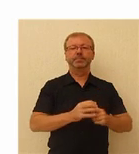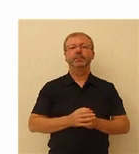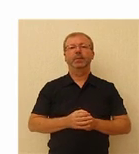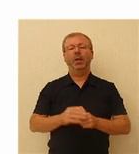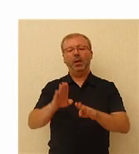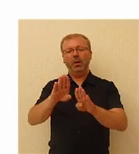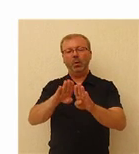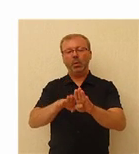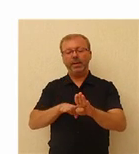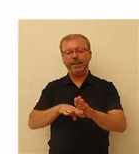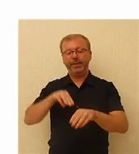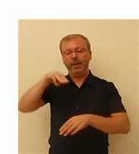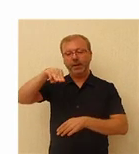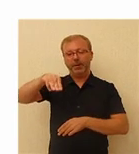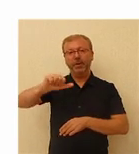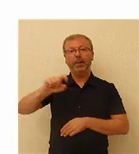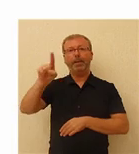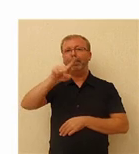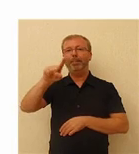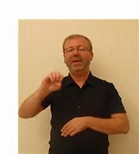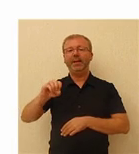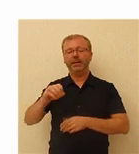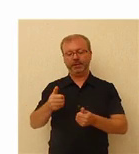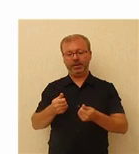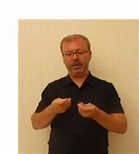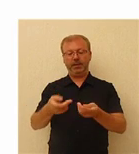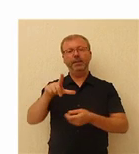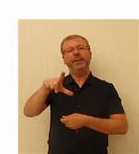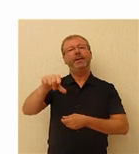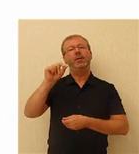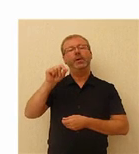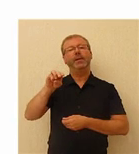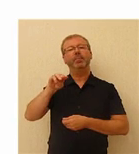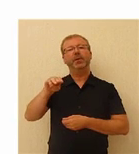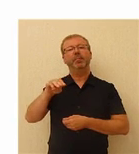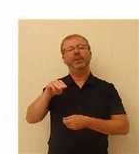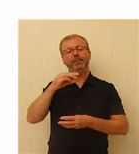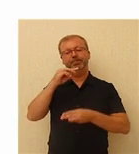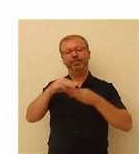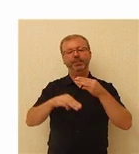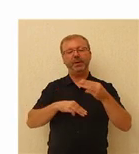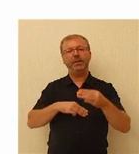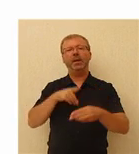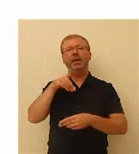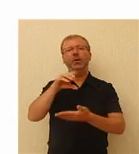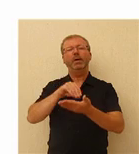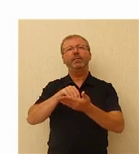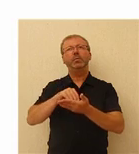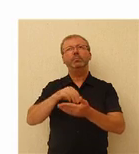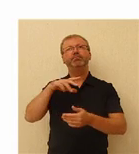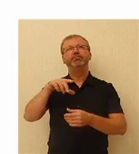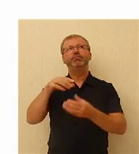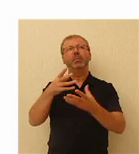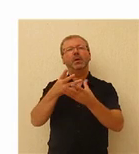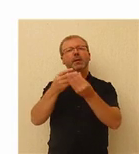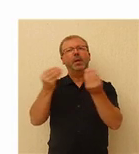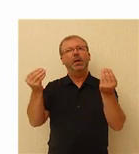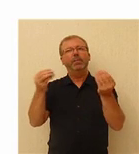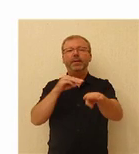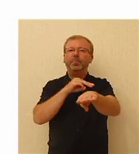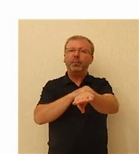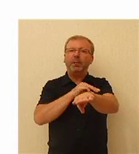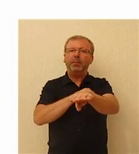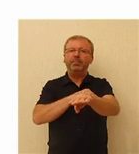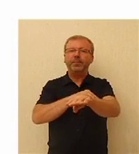With a maze, many choices must be made, and an active mind is needed to solve the problem